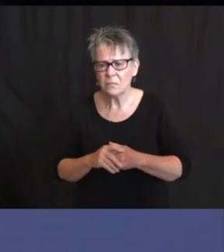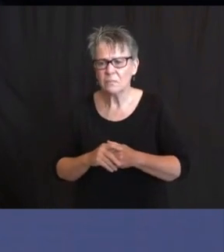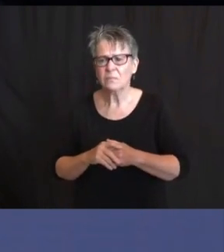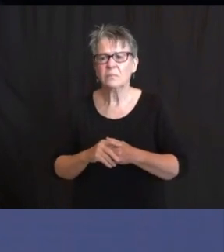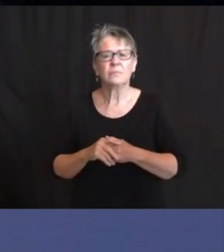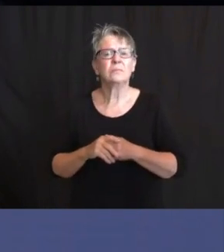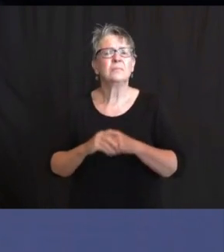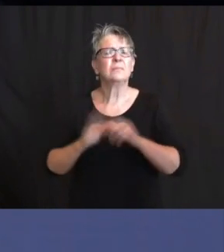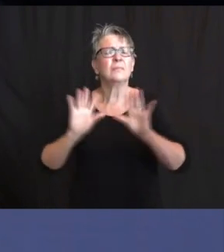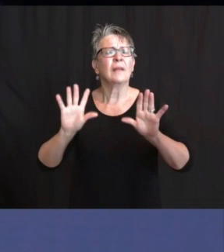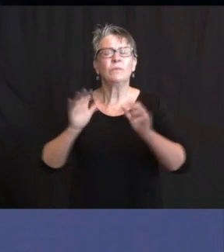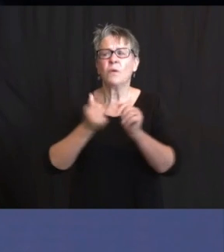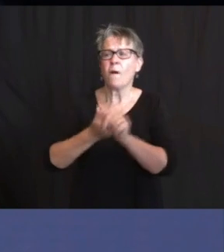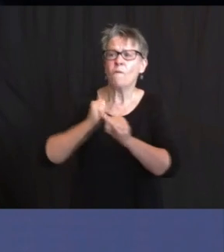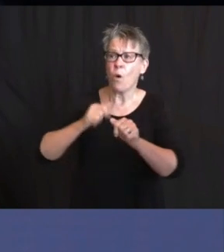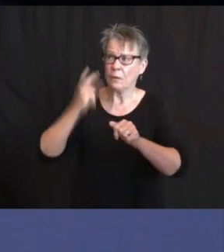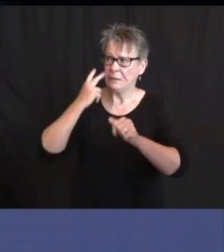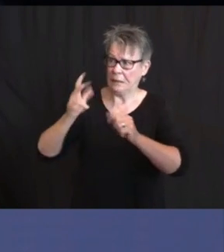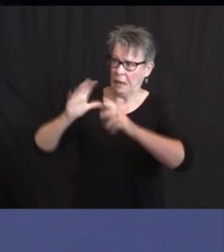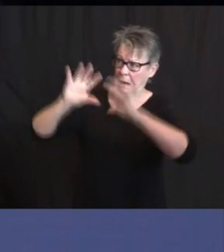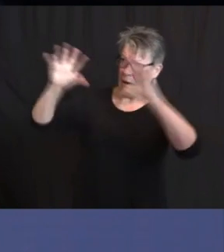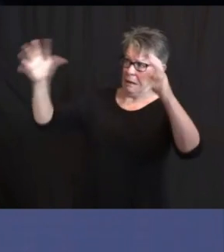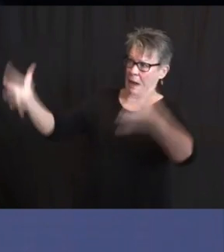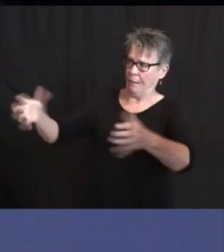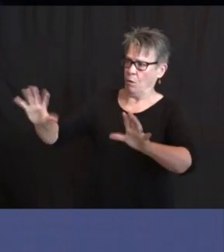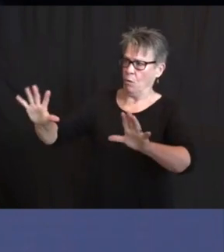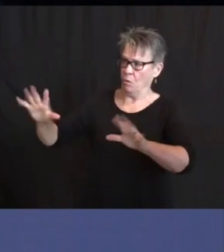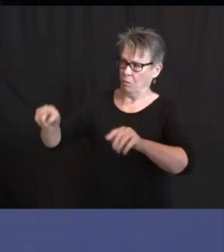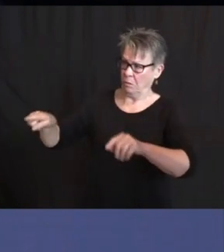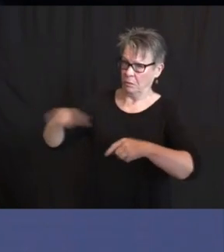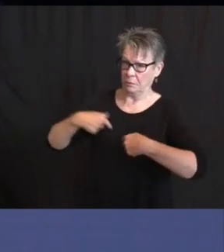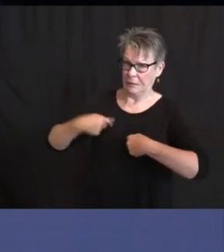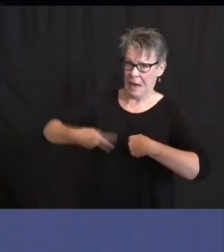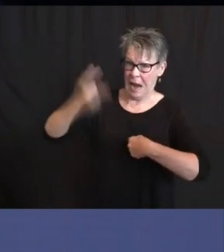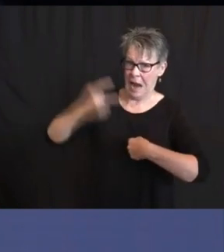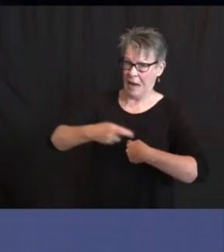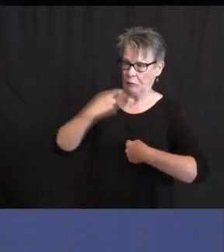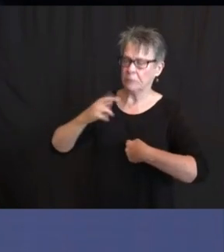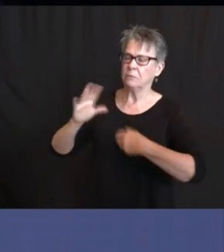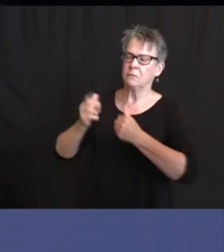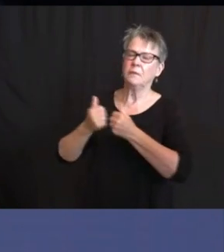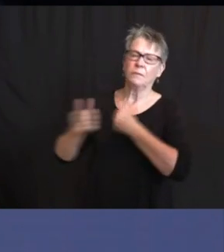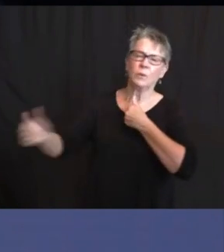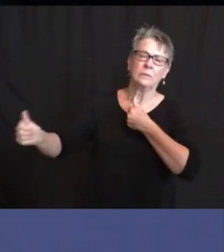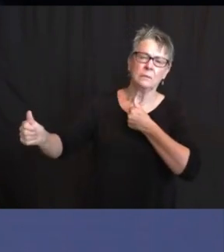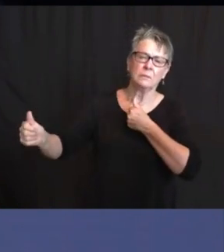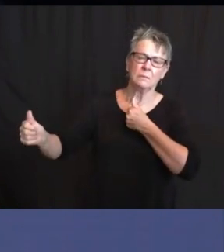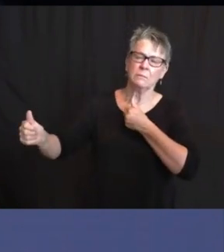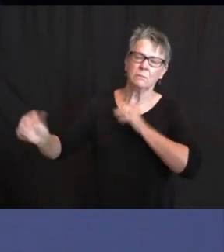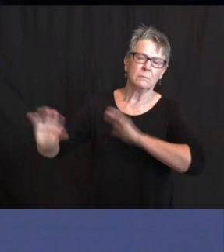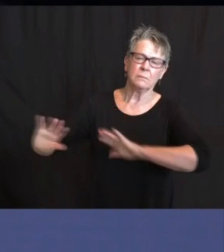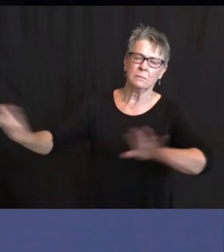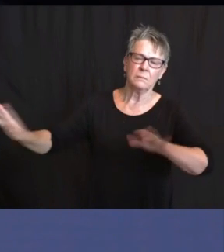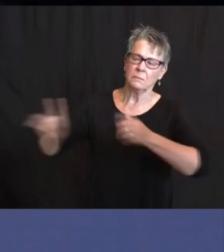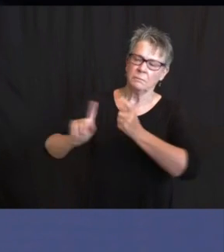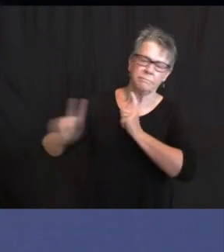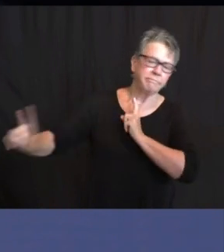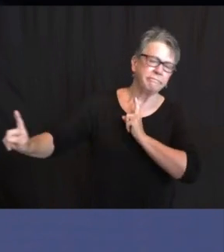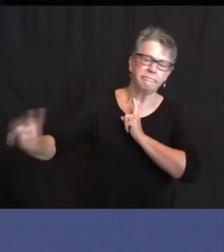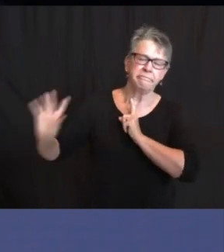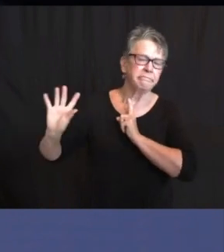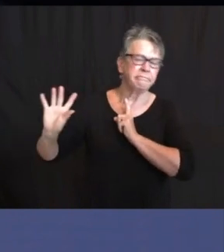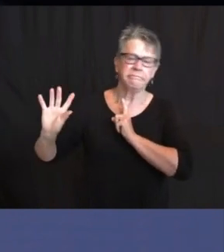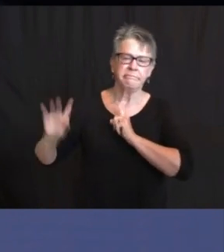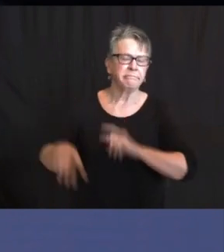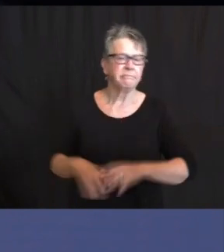report, as the governor shared, our hospitals reported 1,352 hospitalizations with